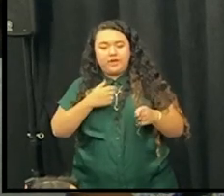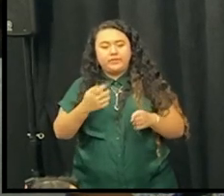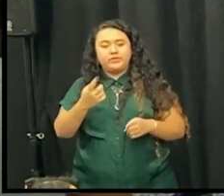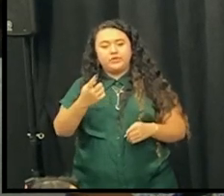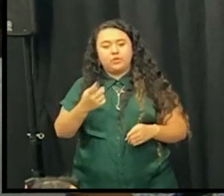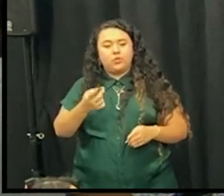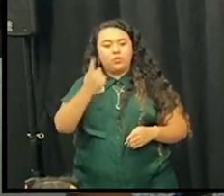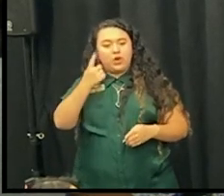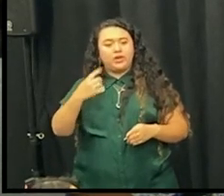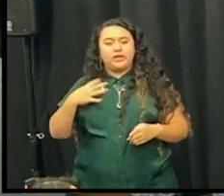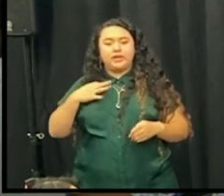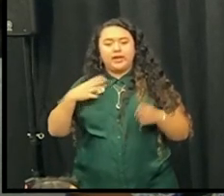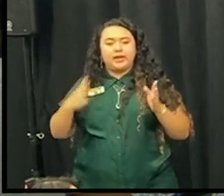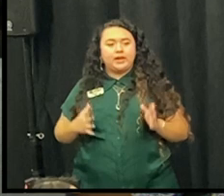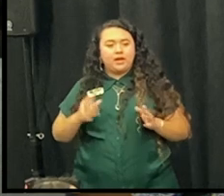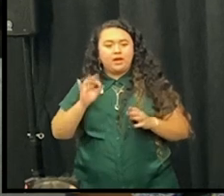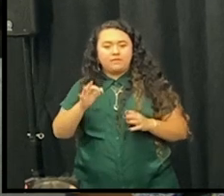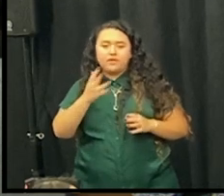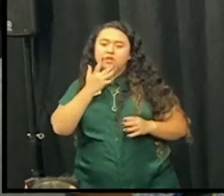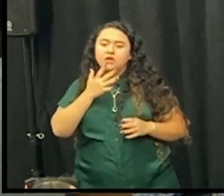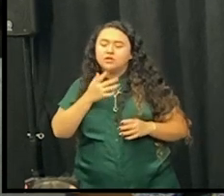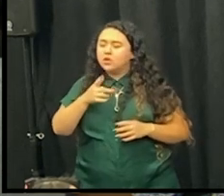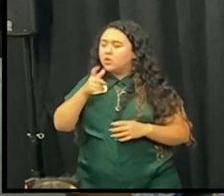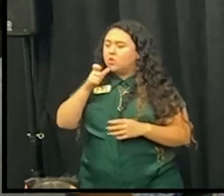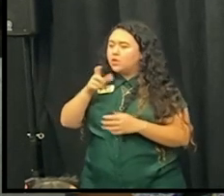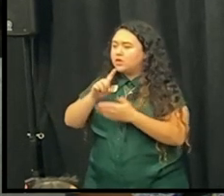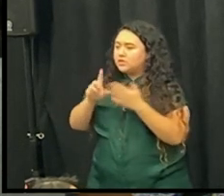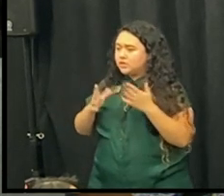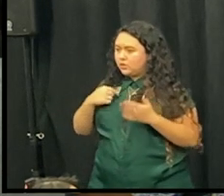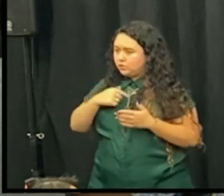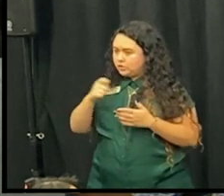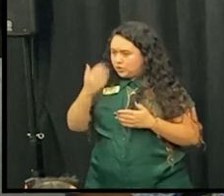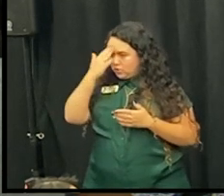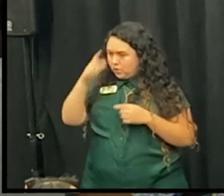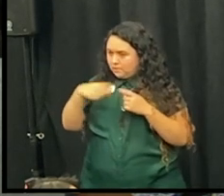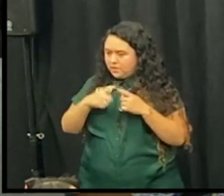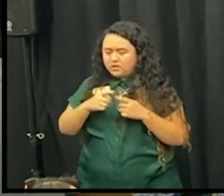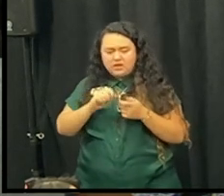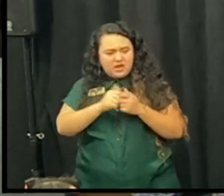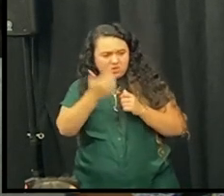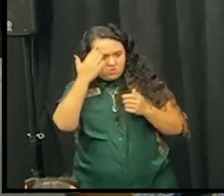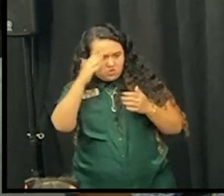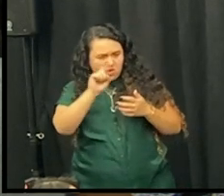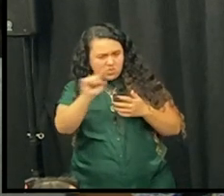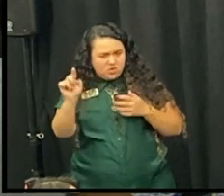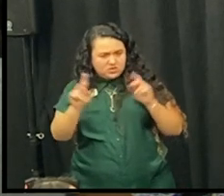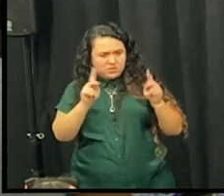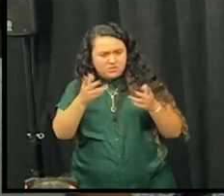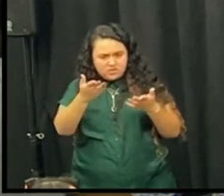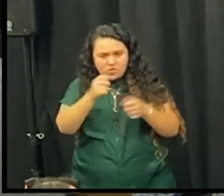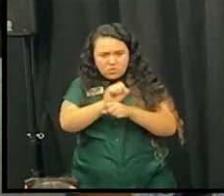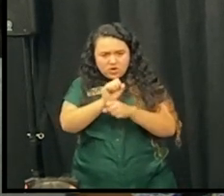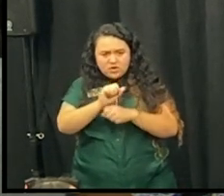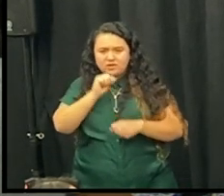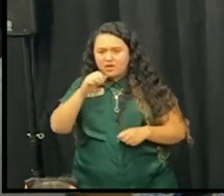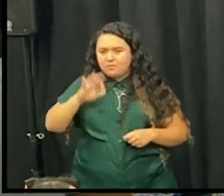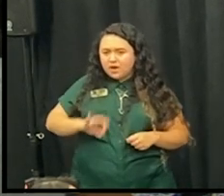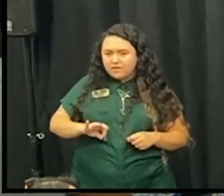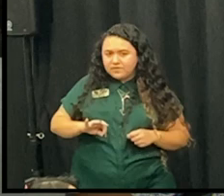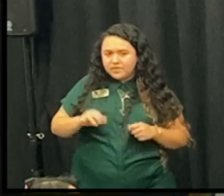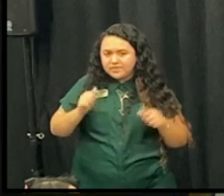candidate of color, and they were like, okay, so who are some designers we should know about? And I'd be like, how do you not know these people? Like, they're working in nonprofit